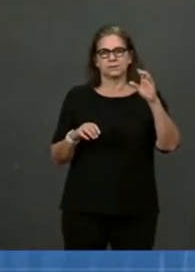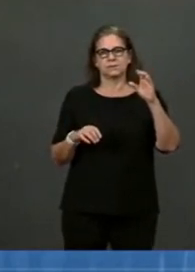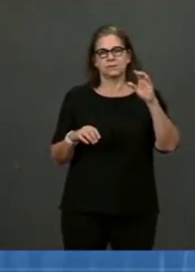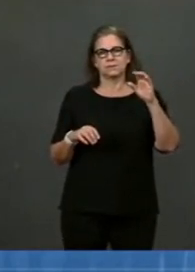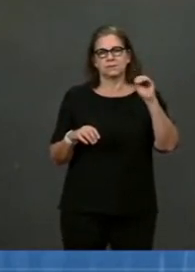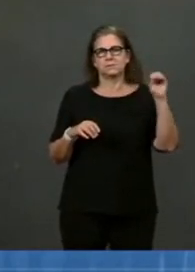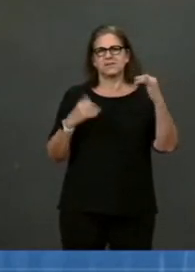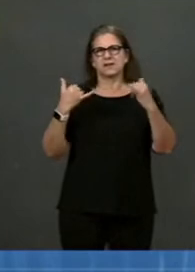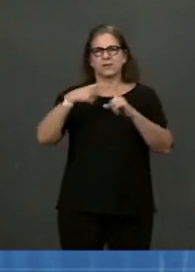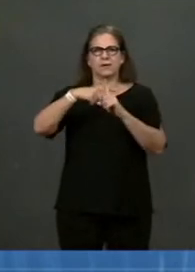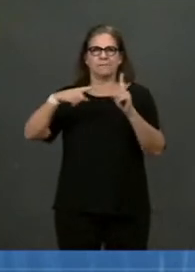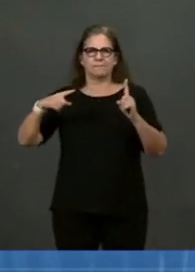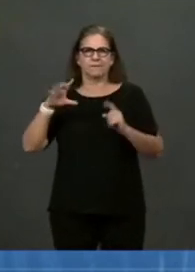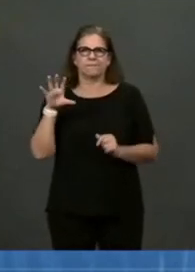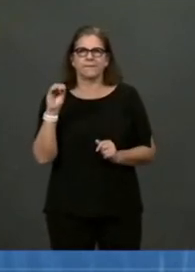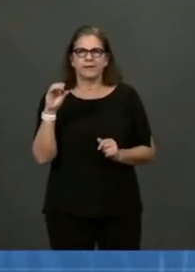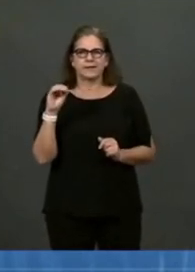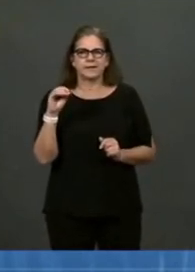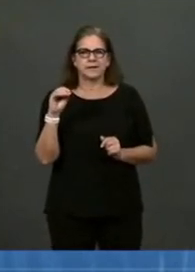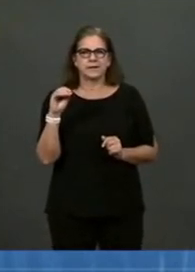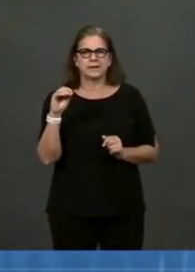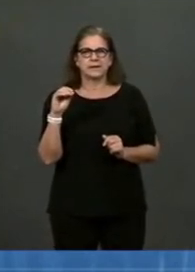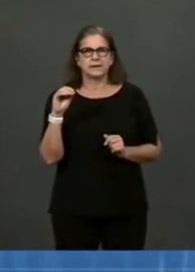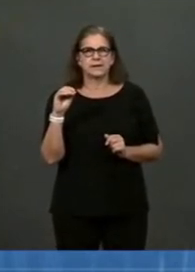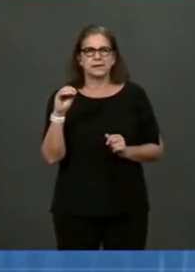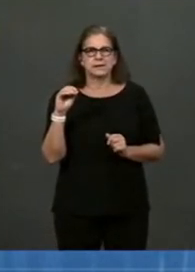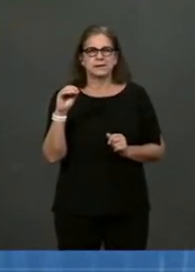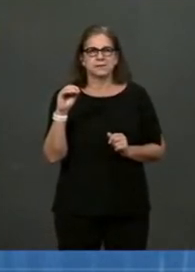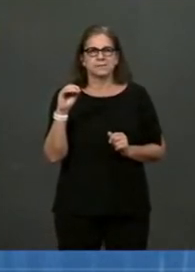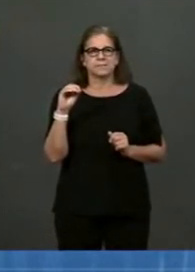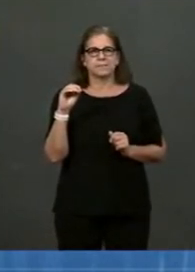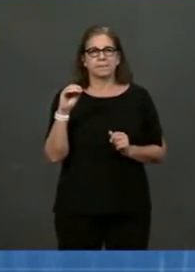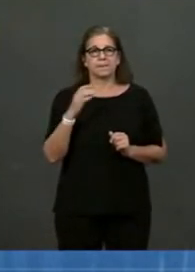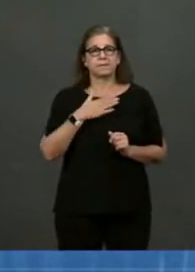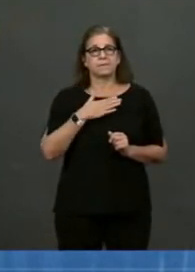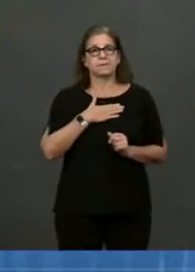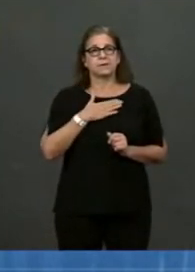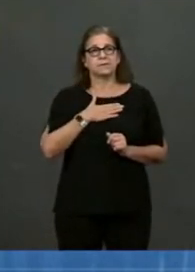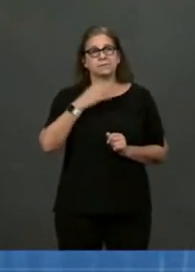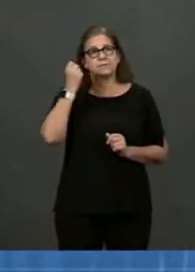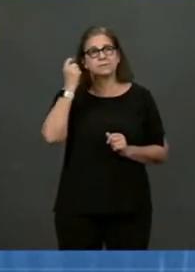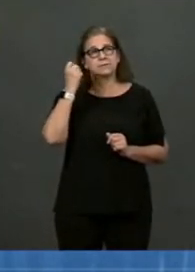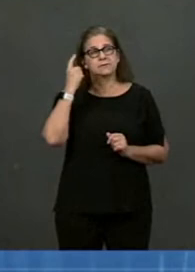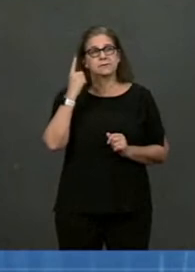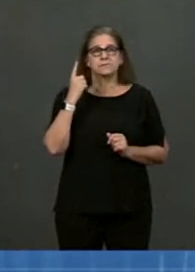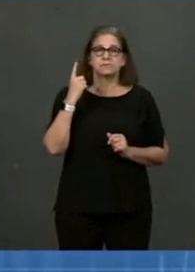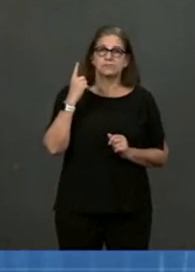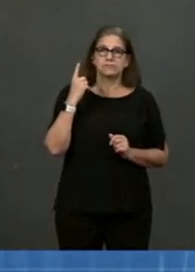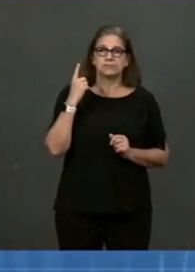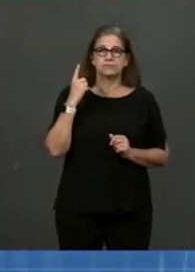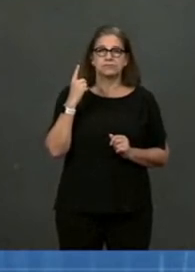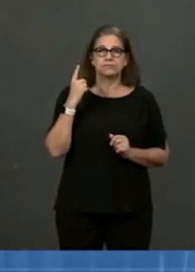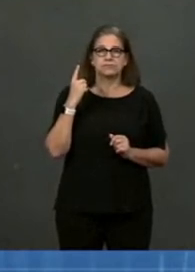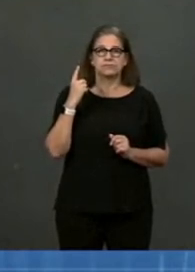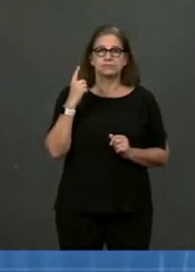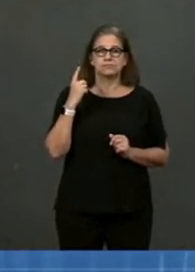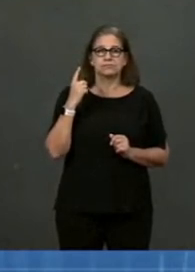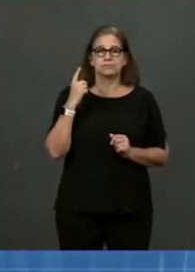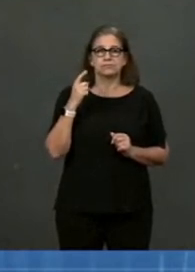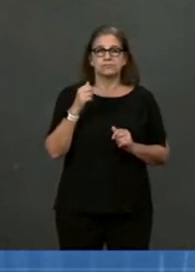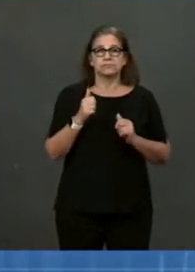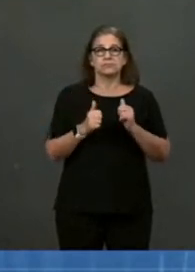articulate a preference. My understanding is that most people will have done largely well with the initial vaccine that they got and may